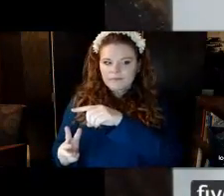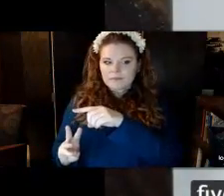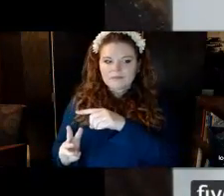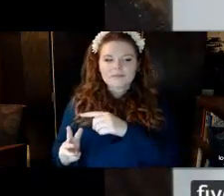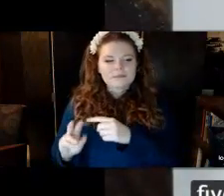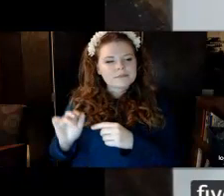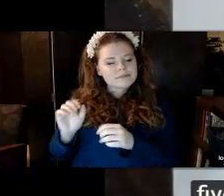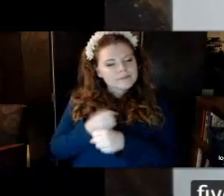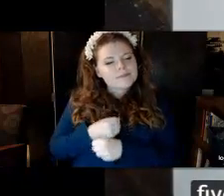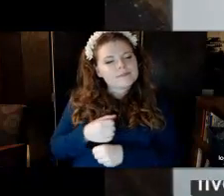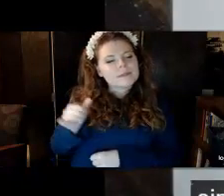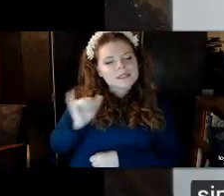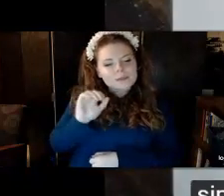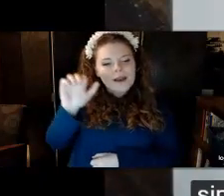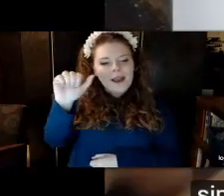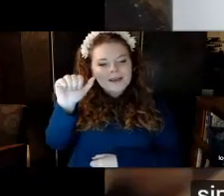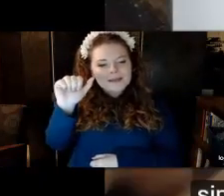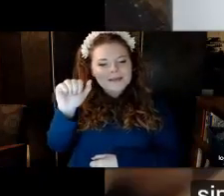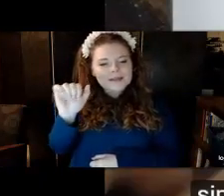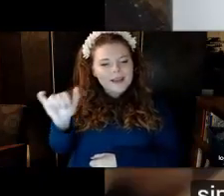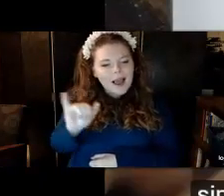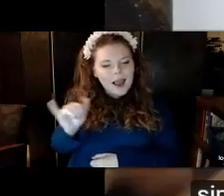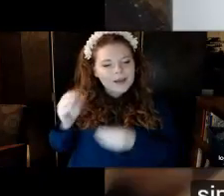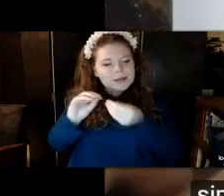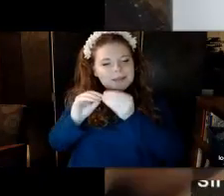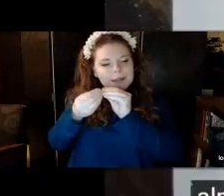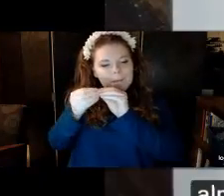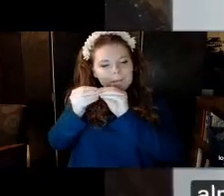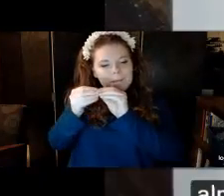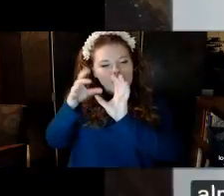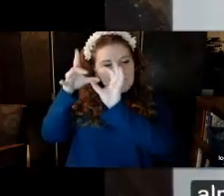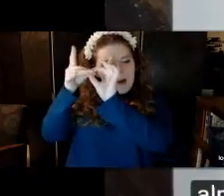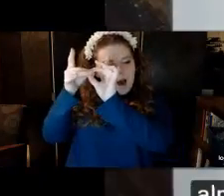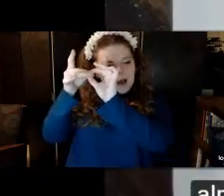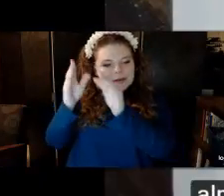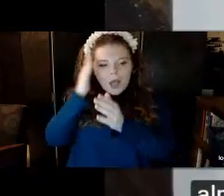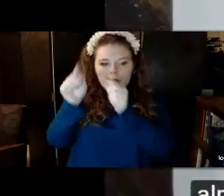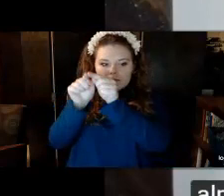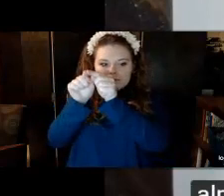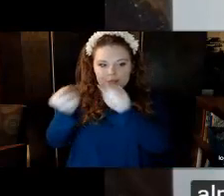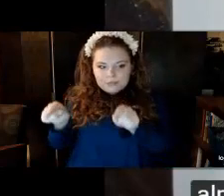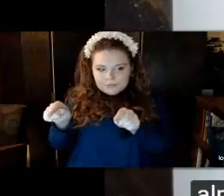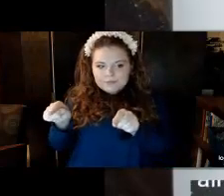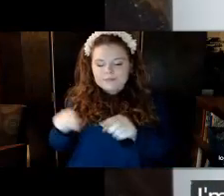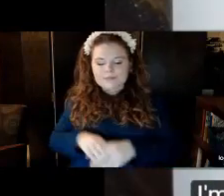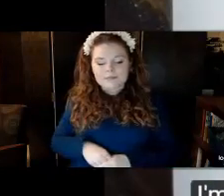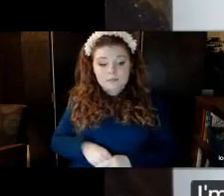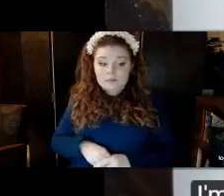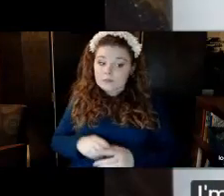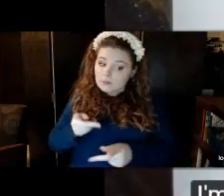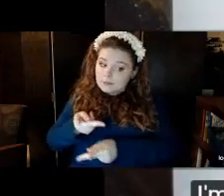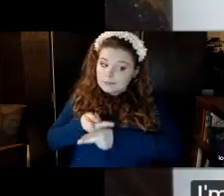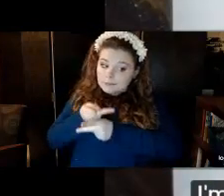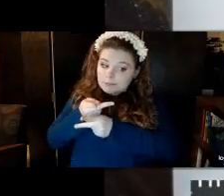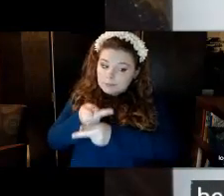something similar to what you see in A. I'm going to make almost like a number bond, it looks like. I'm going to split it open. But I'm going to be very